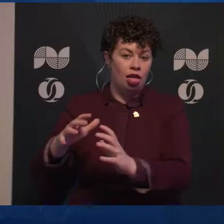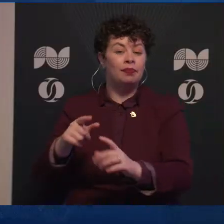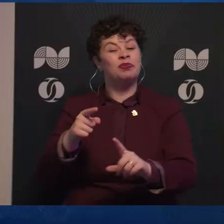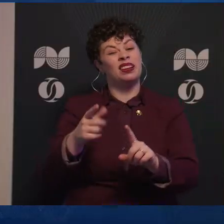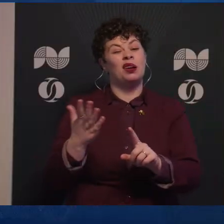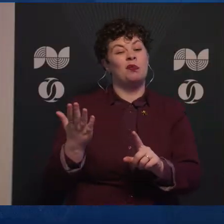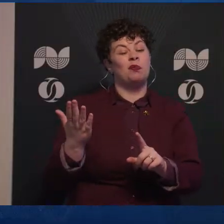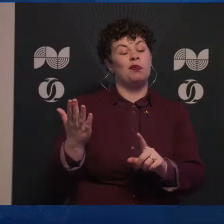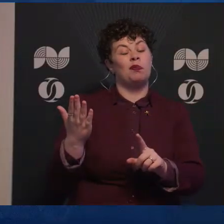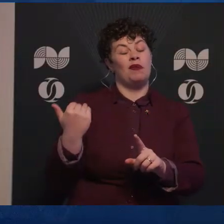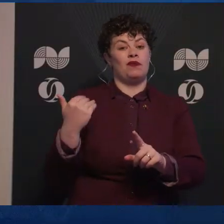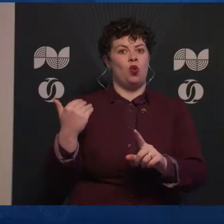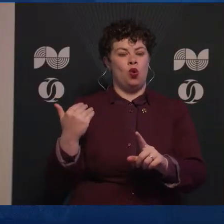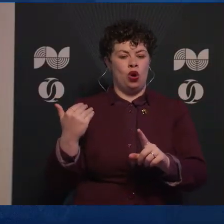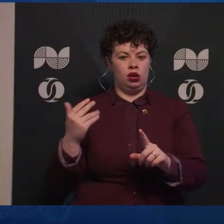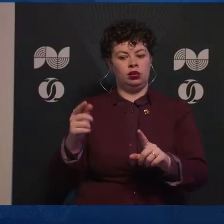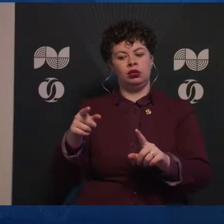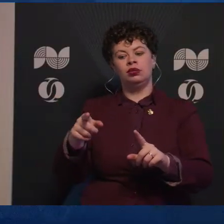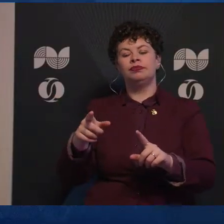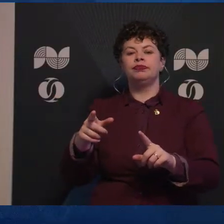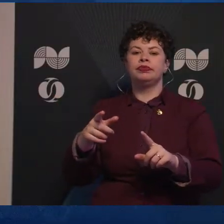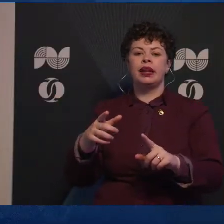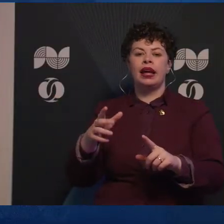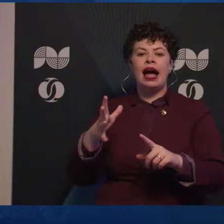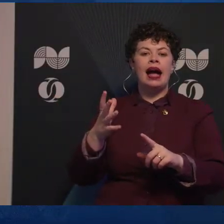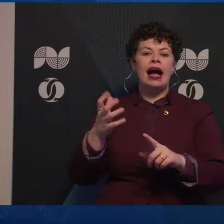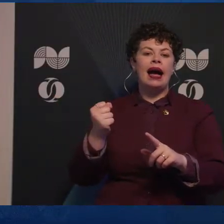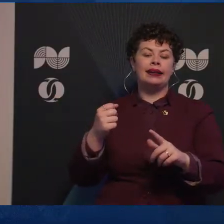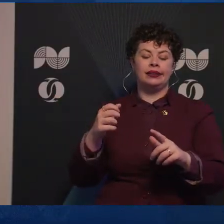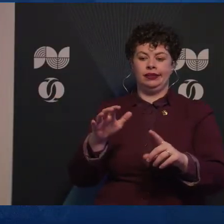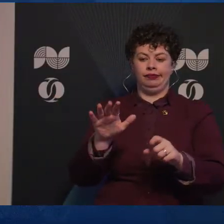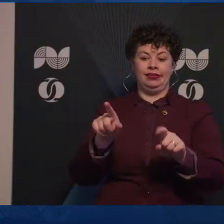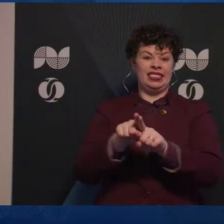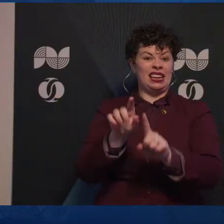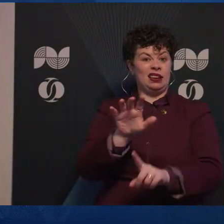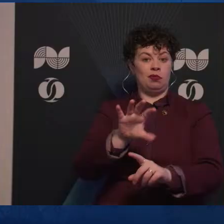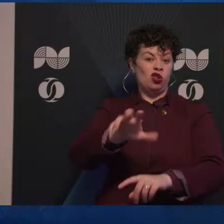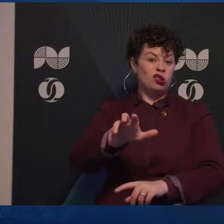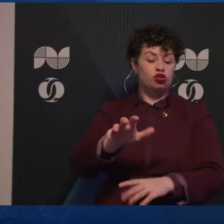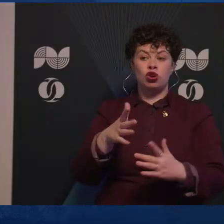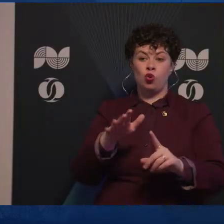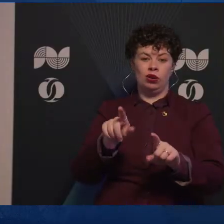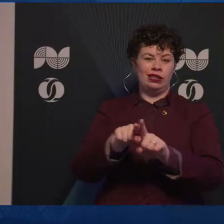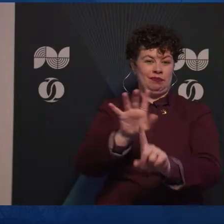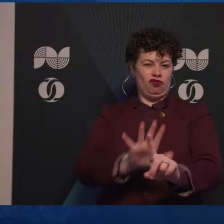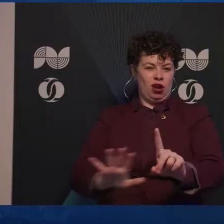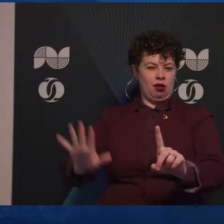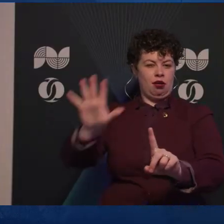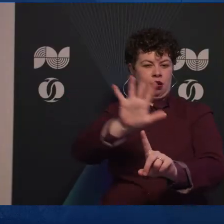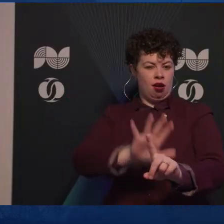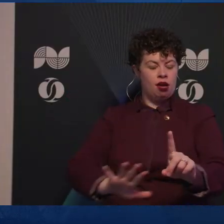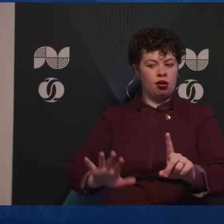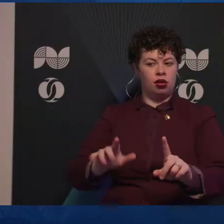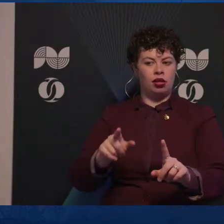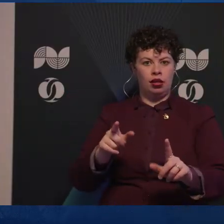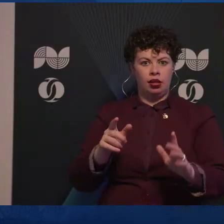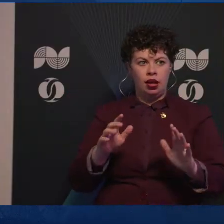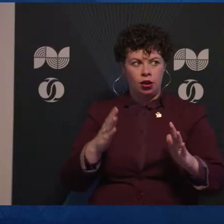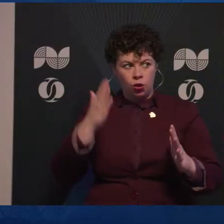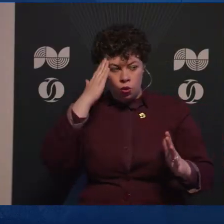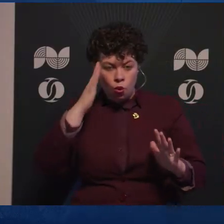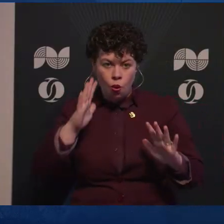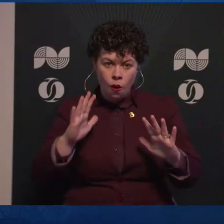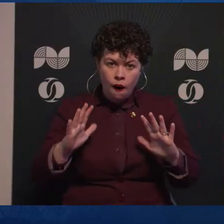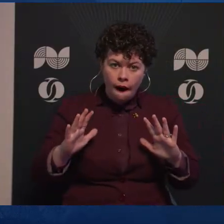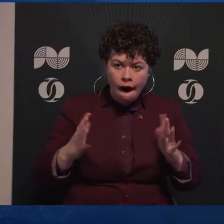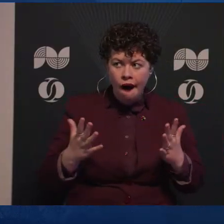in the same country or in the same region, to know in the details the aspect